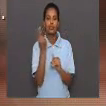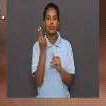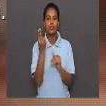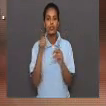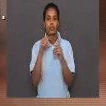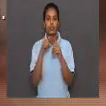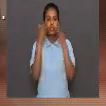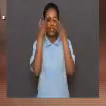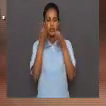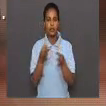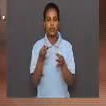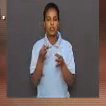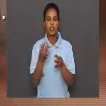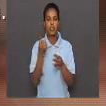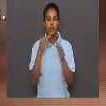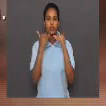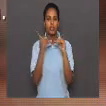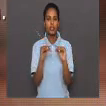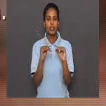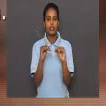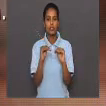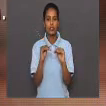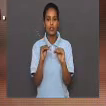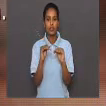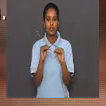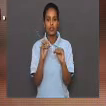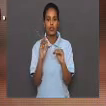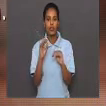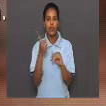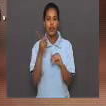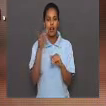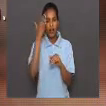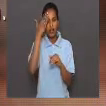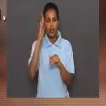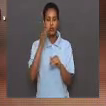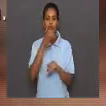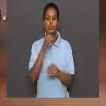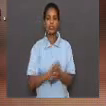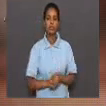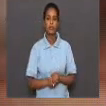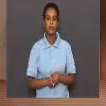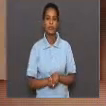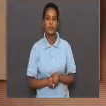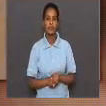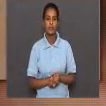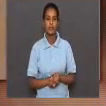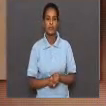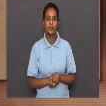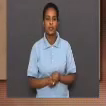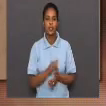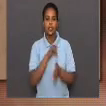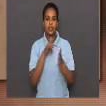used to determine the concentration of an unknown solution. It